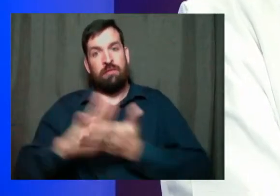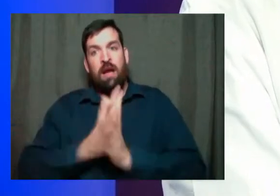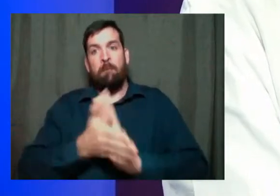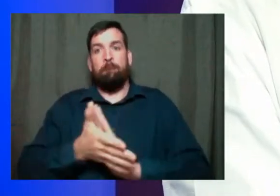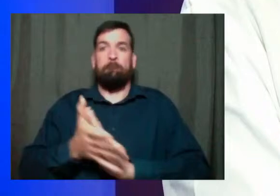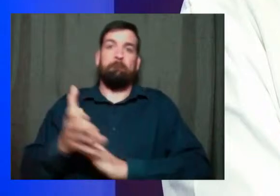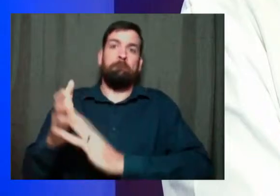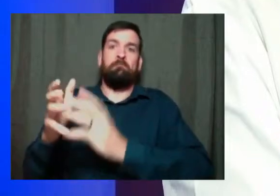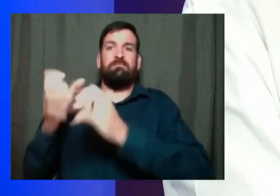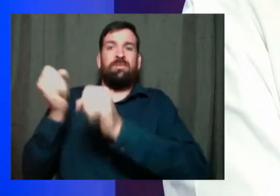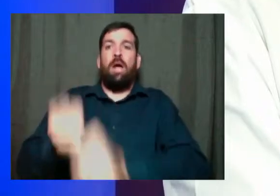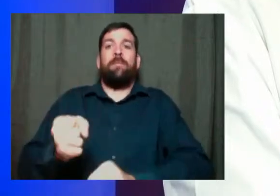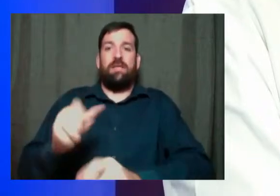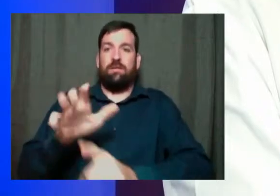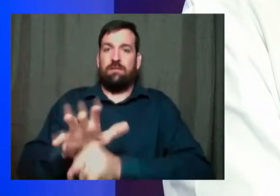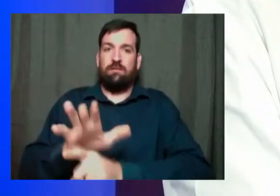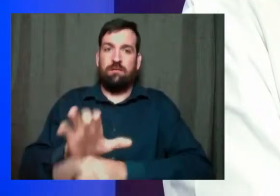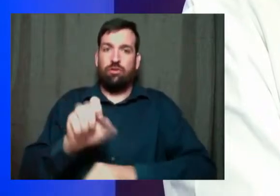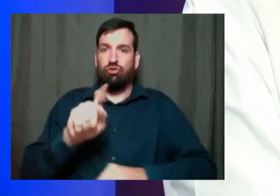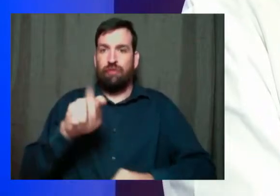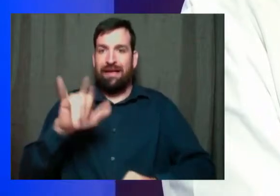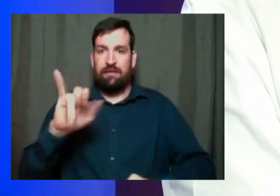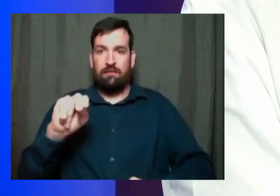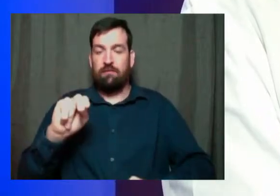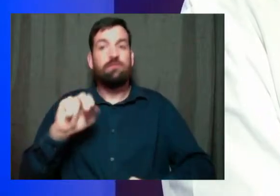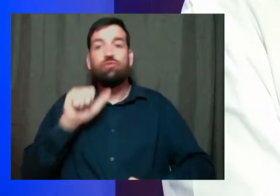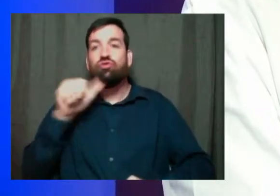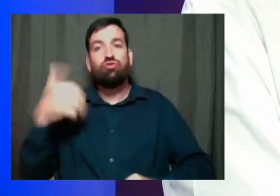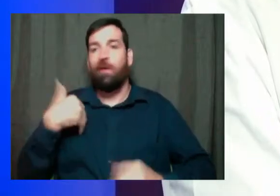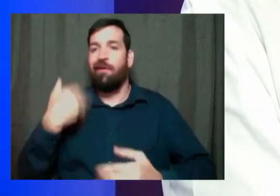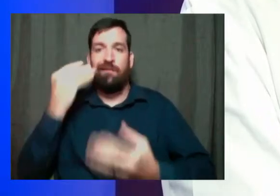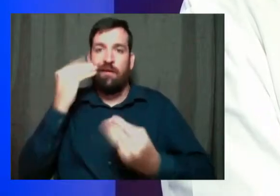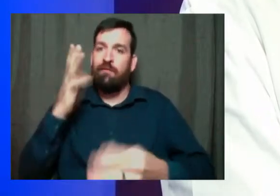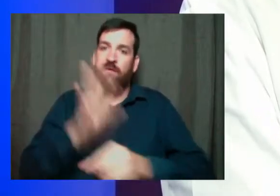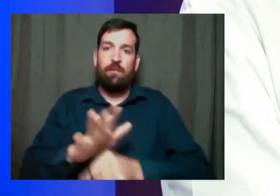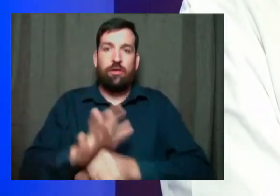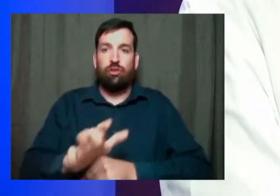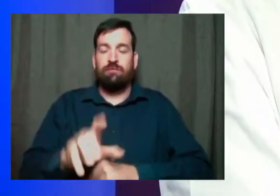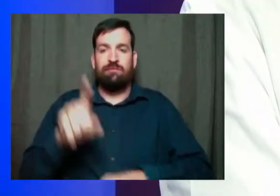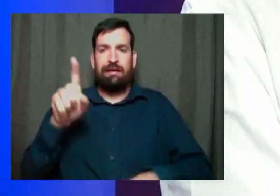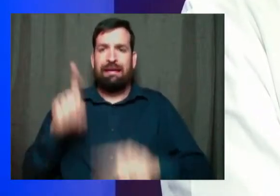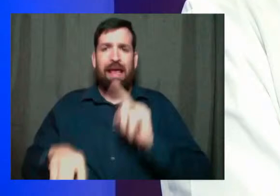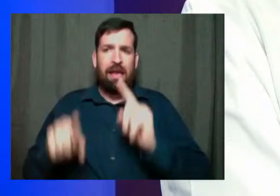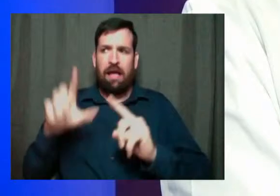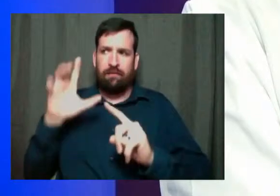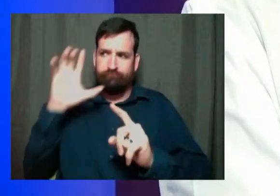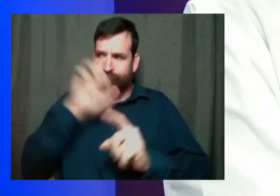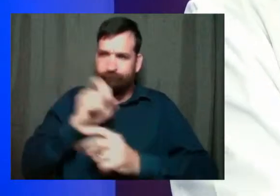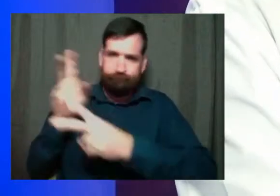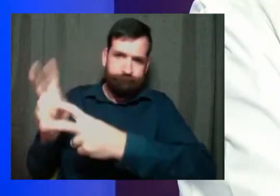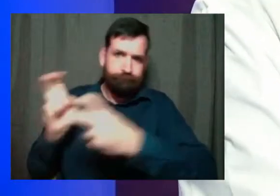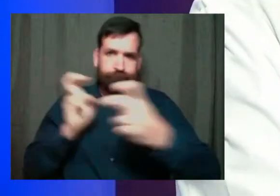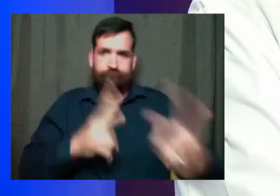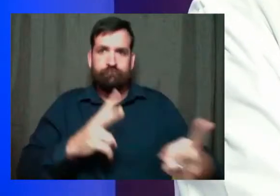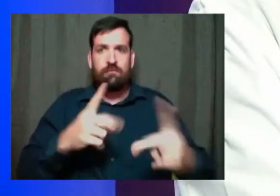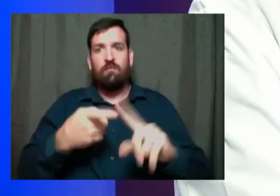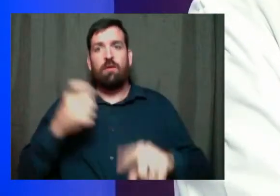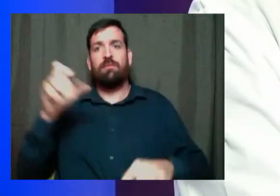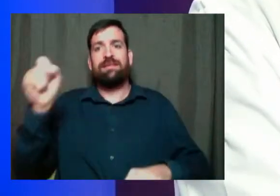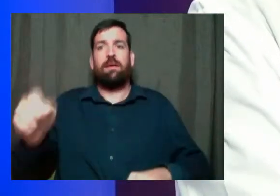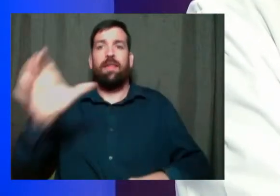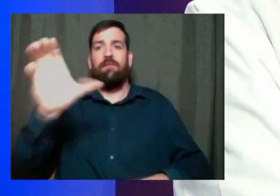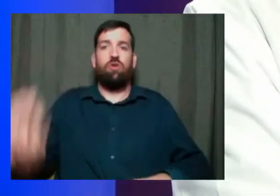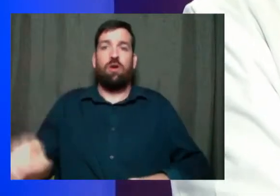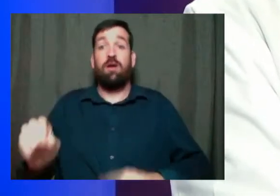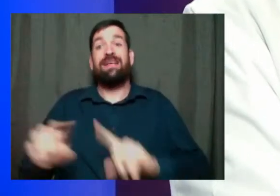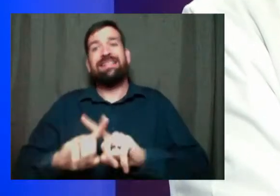U.S. We don't have enough information to know right now, and we can't all extrapolate from South Africa because again, different vaccination